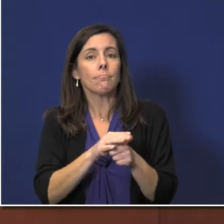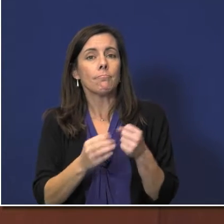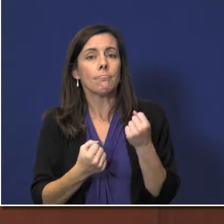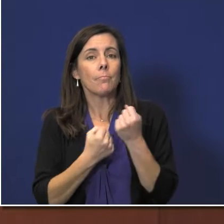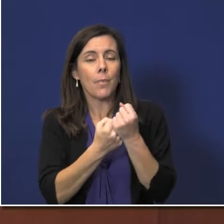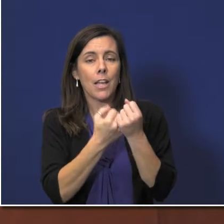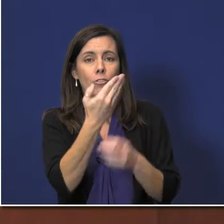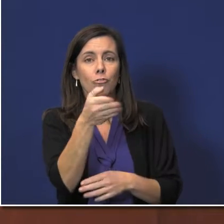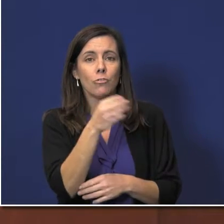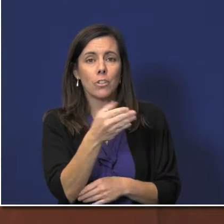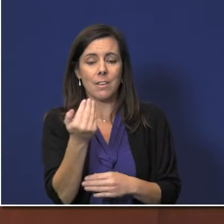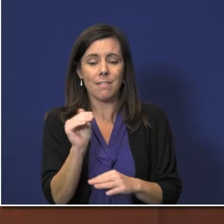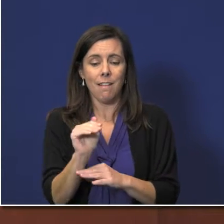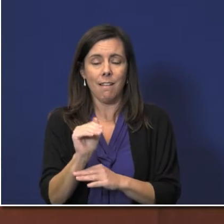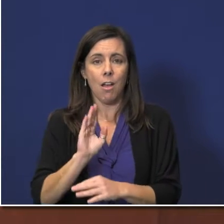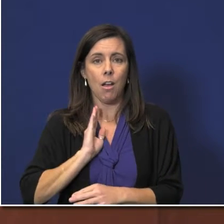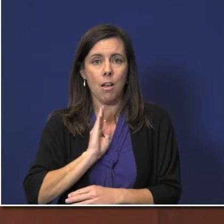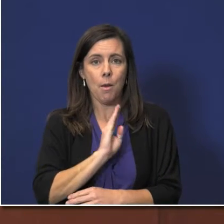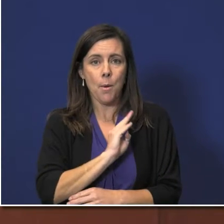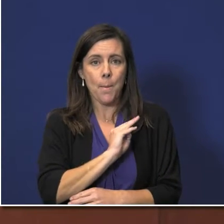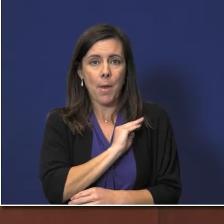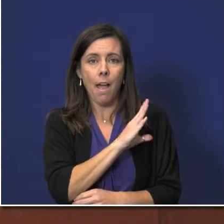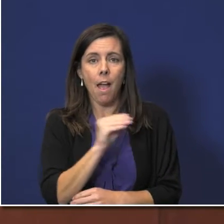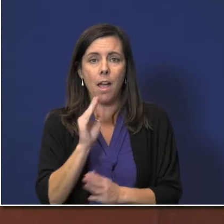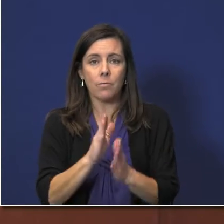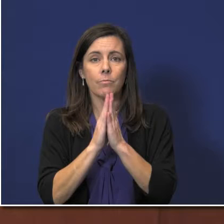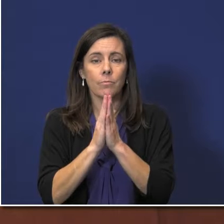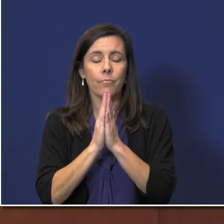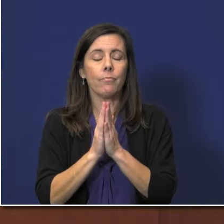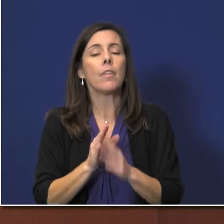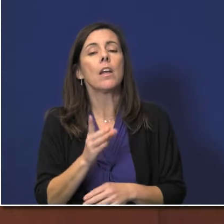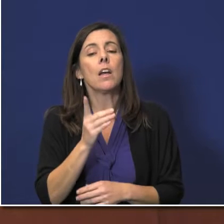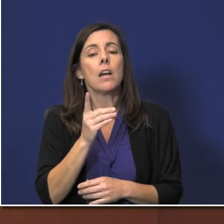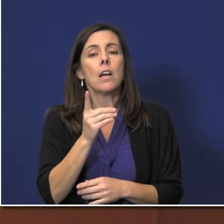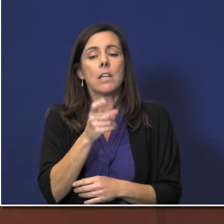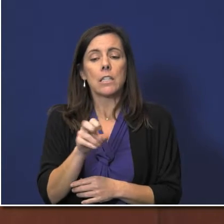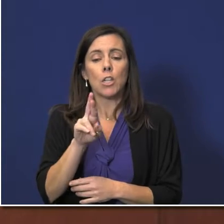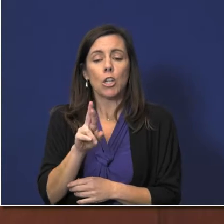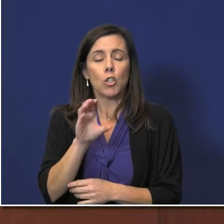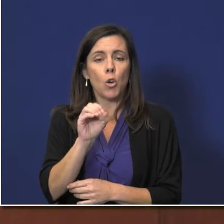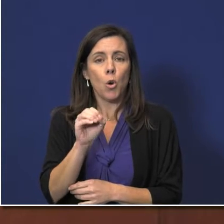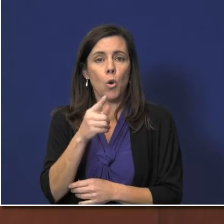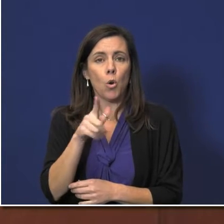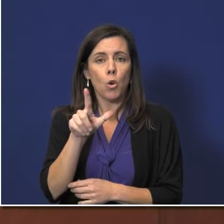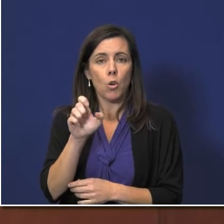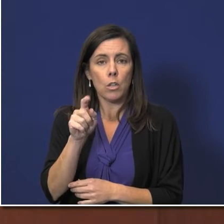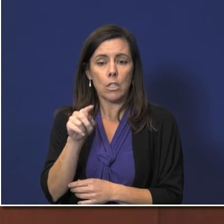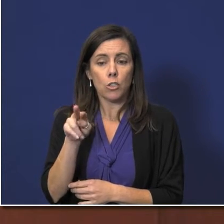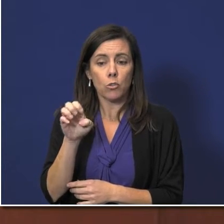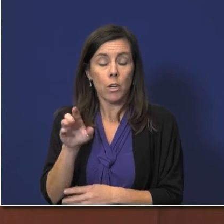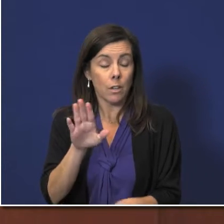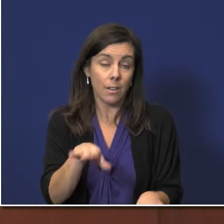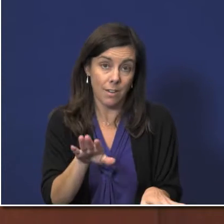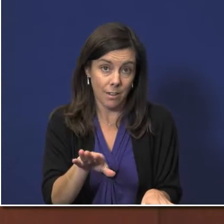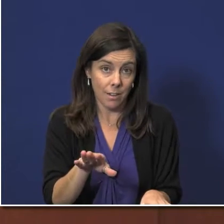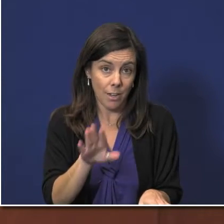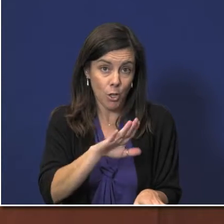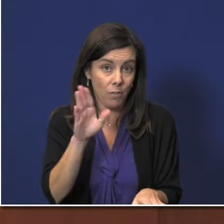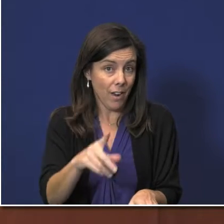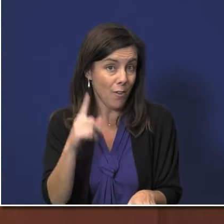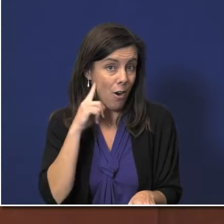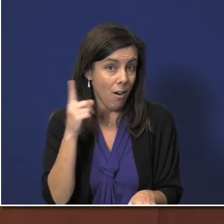will be given by board member Dr. John Ogletree. And I've got to tell you, if you've never heard Dr. Ogletree speak at his church,